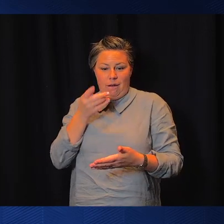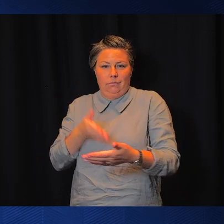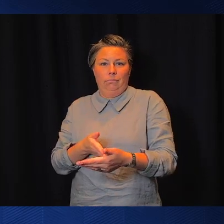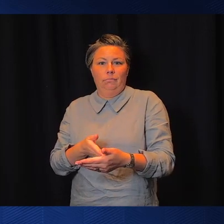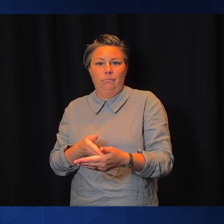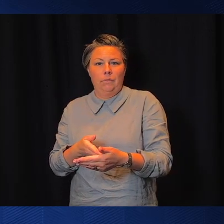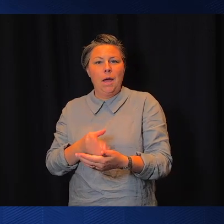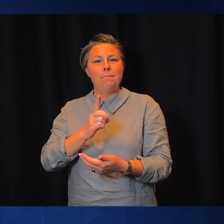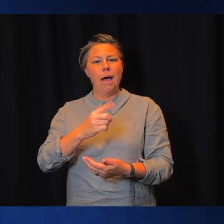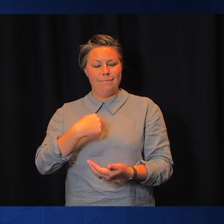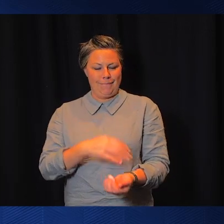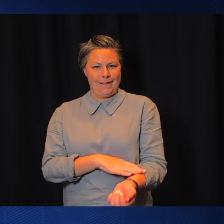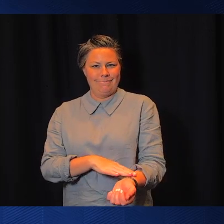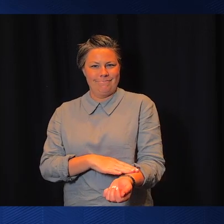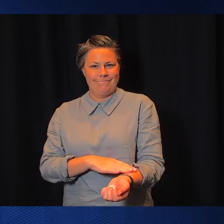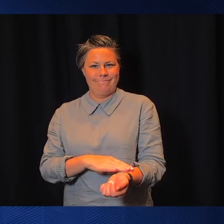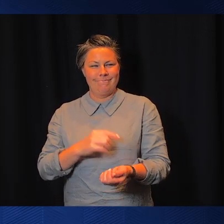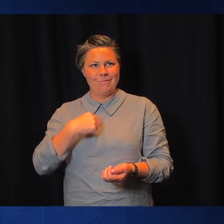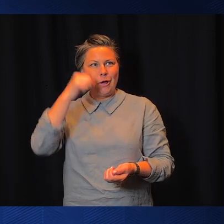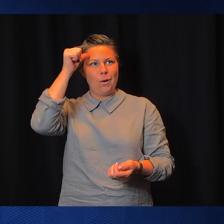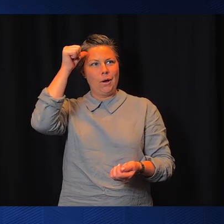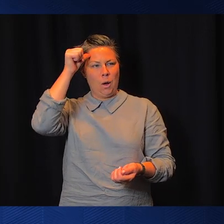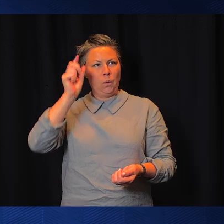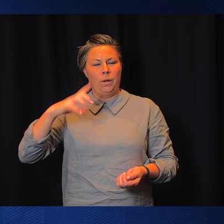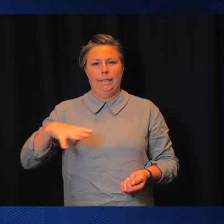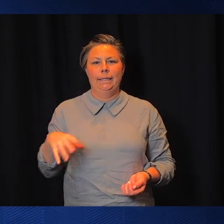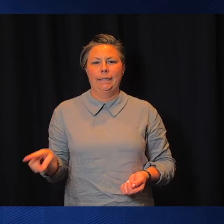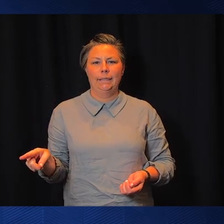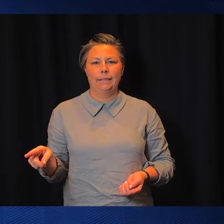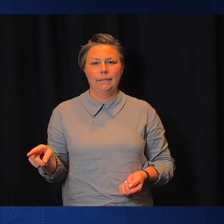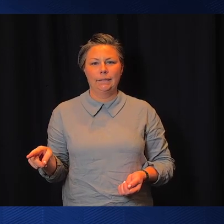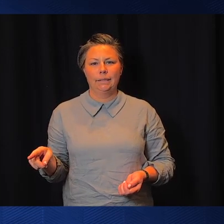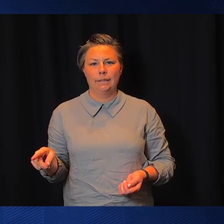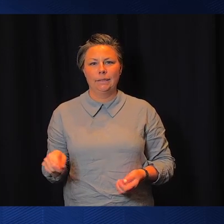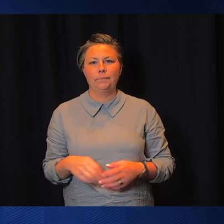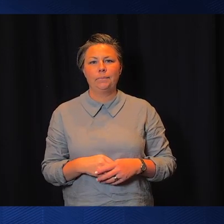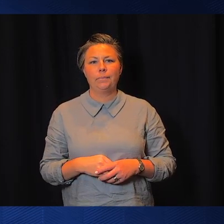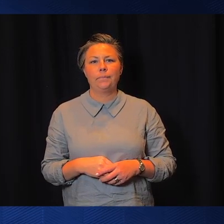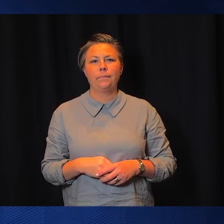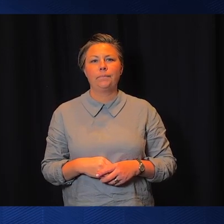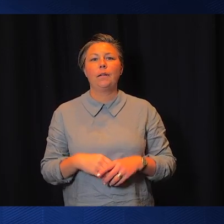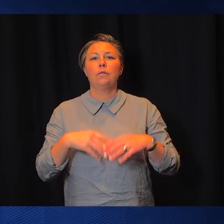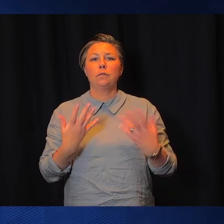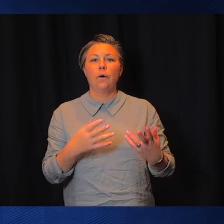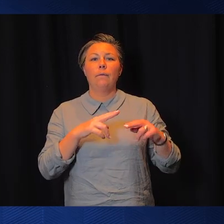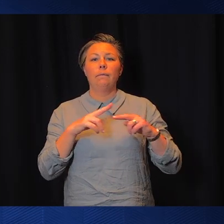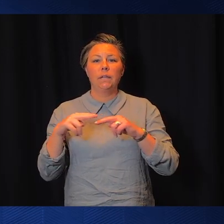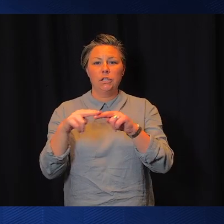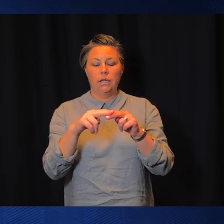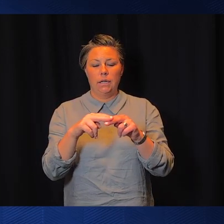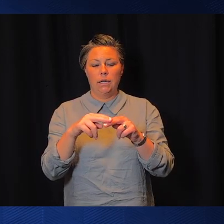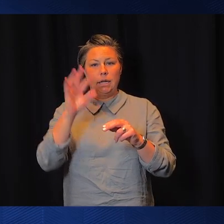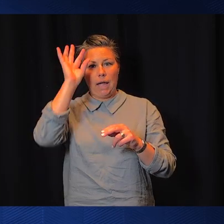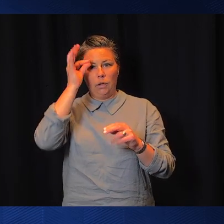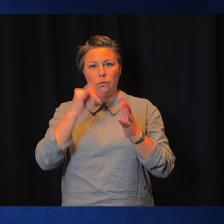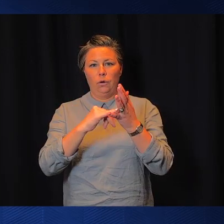know exactly what they need and what is required. And then so we had the Fiji Council of Social Services is our member in